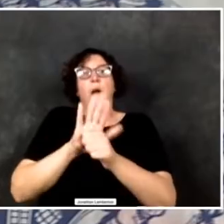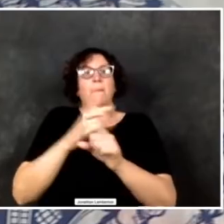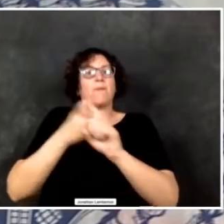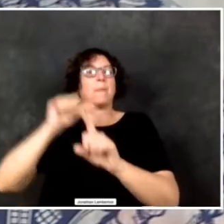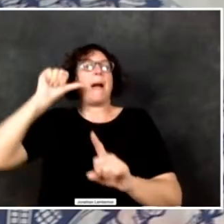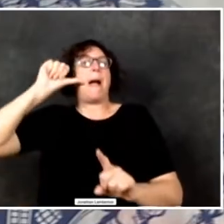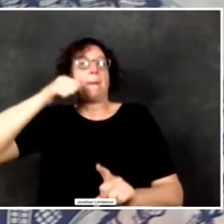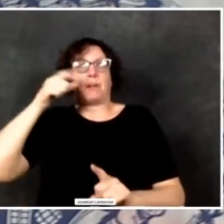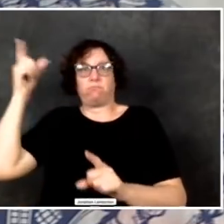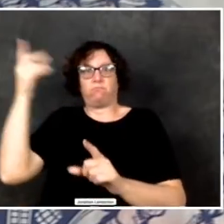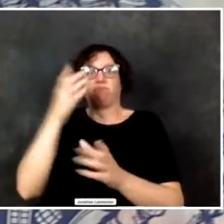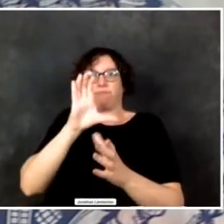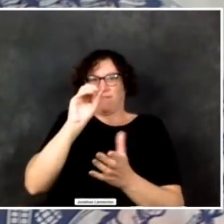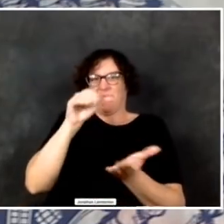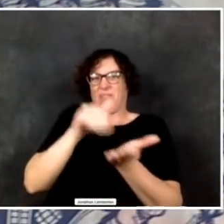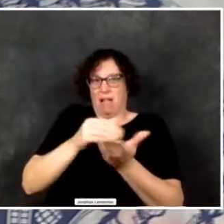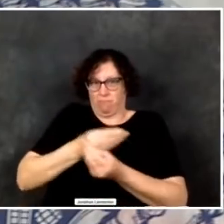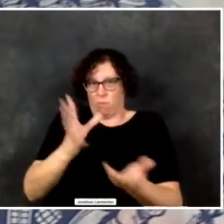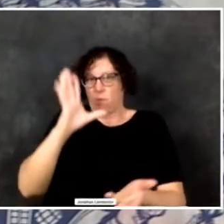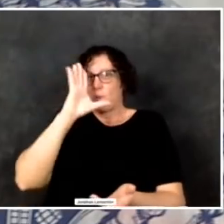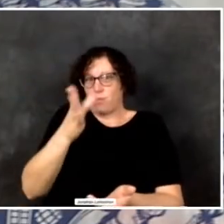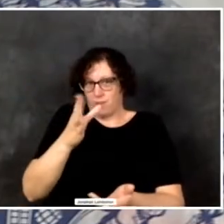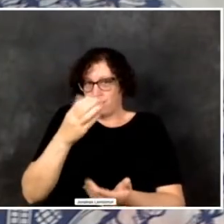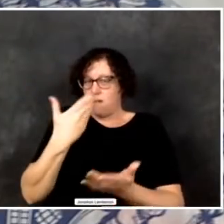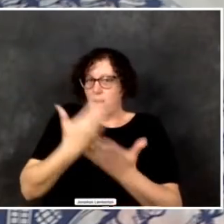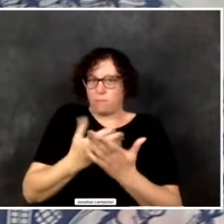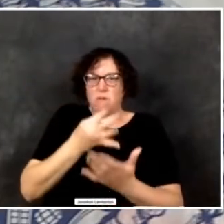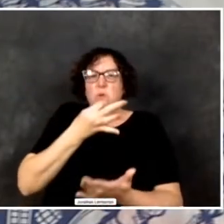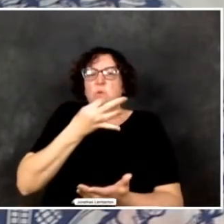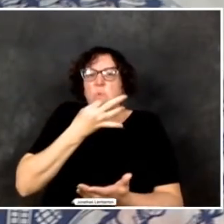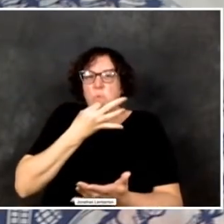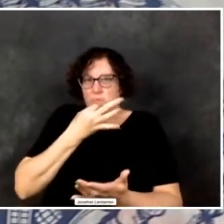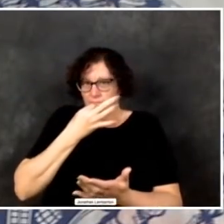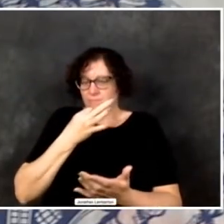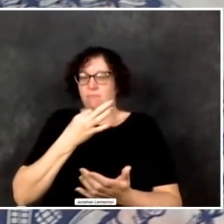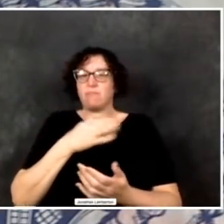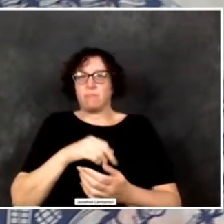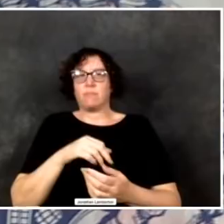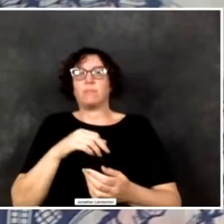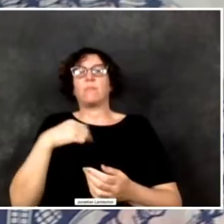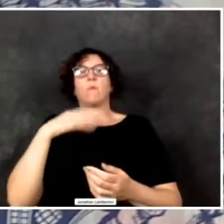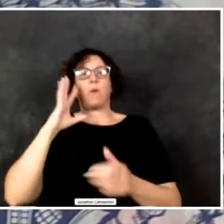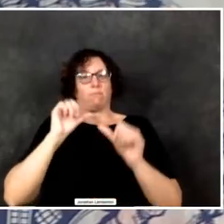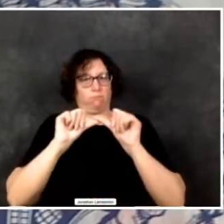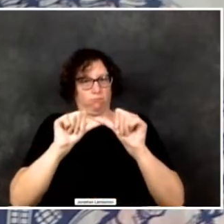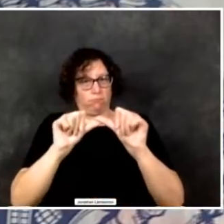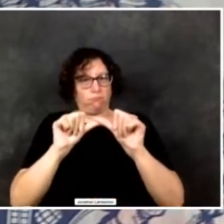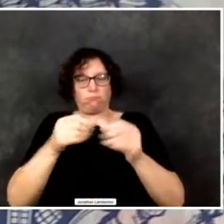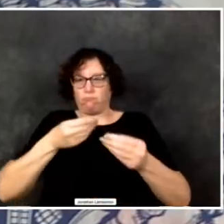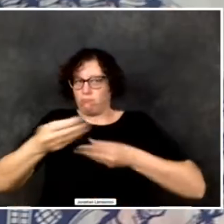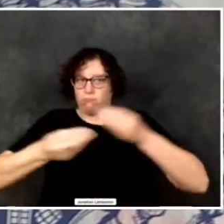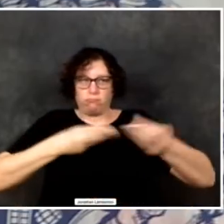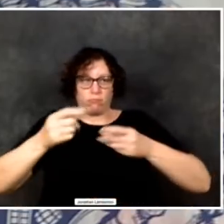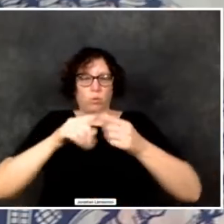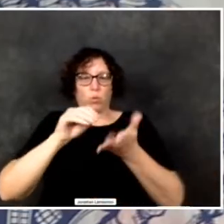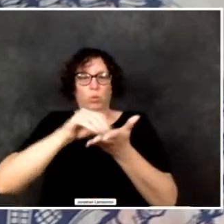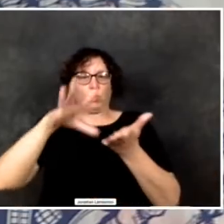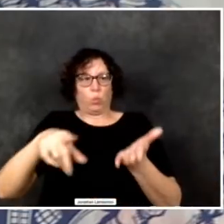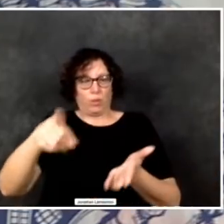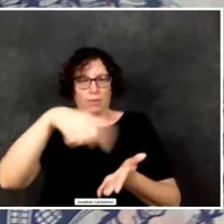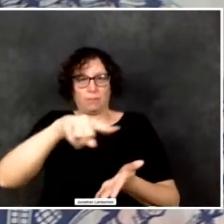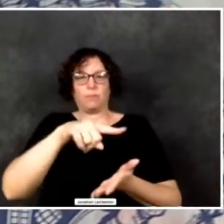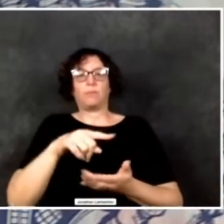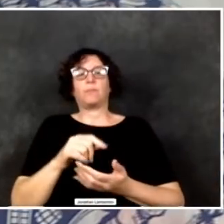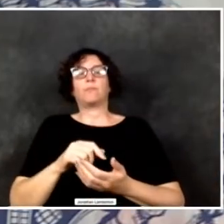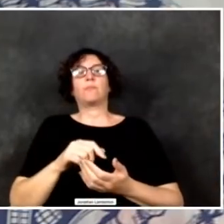turning them around constantly and getting them out to families. So we're in a position now to do something we couldn't have done a few weeks ago, including that we had